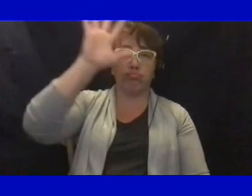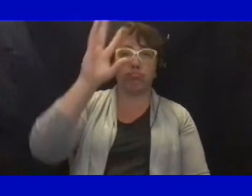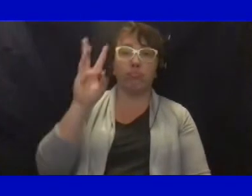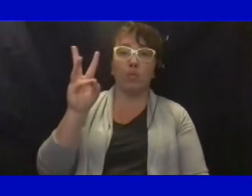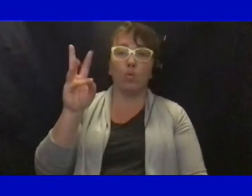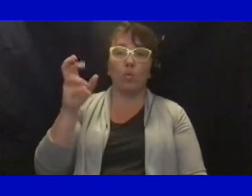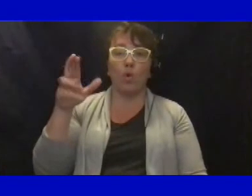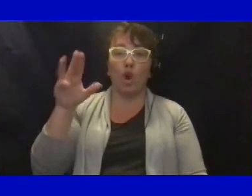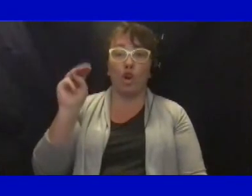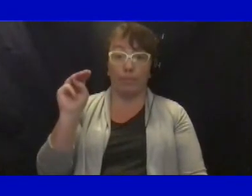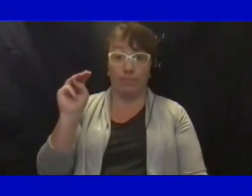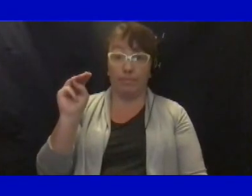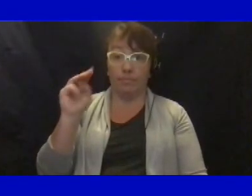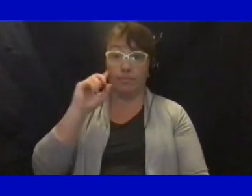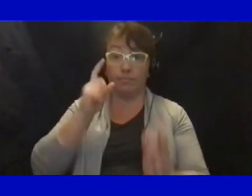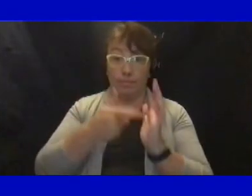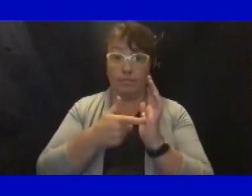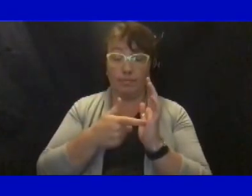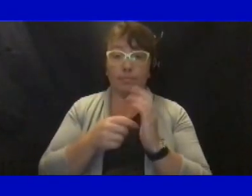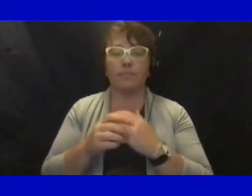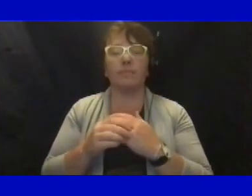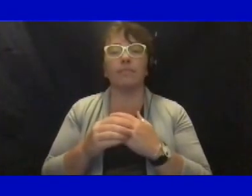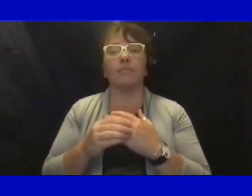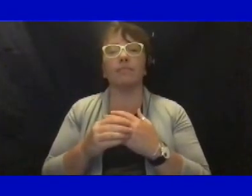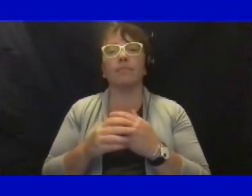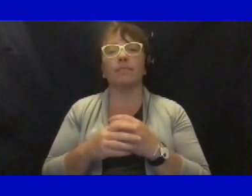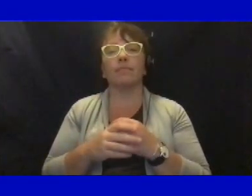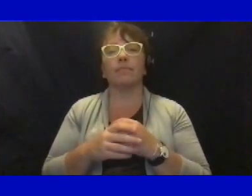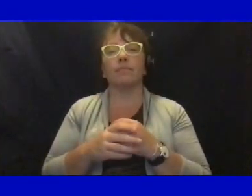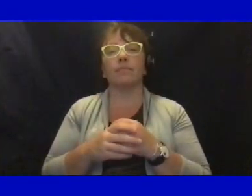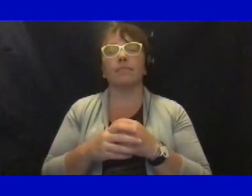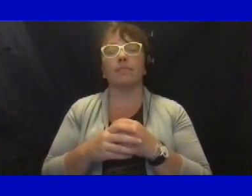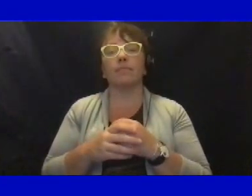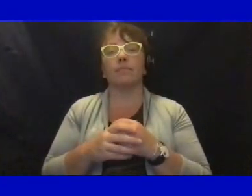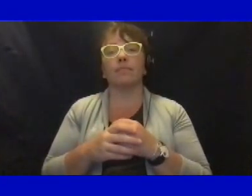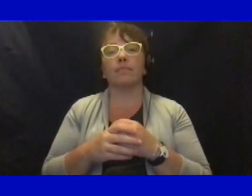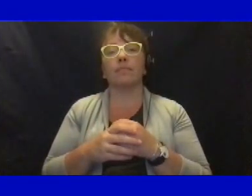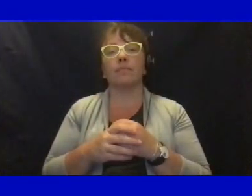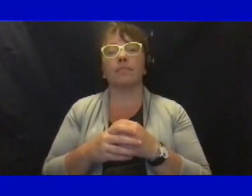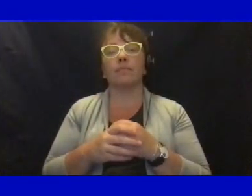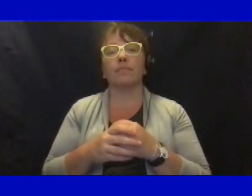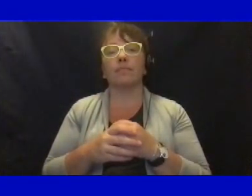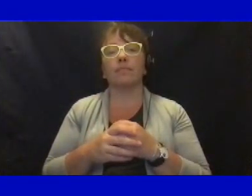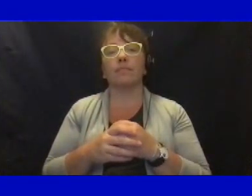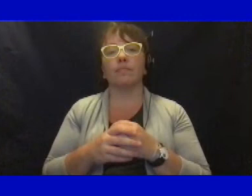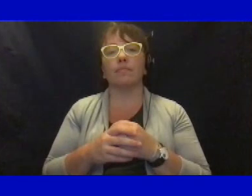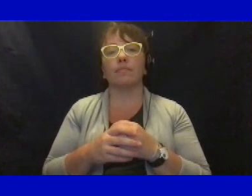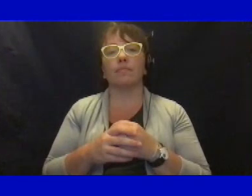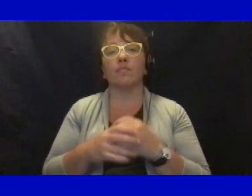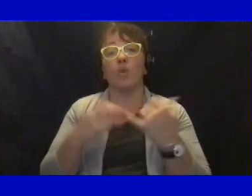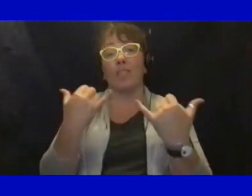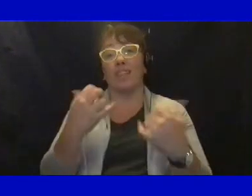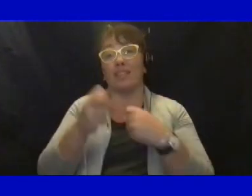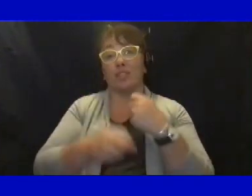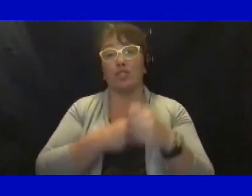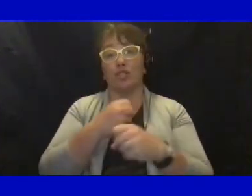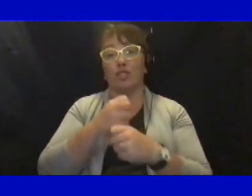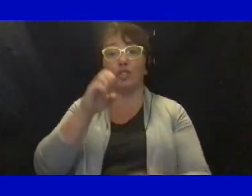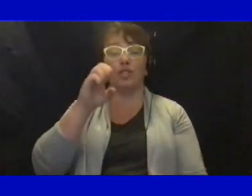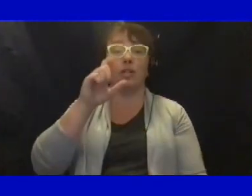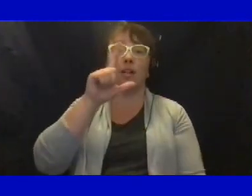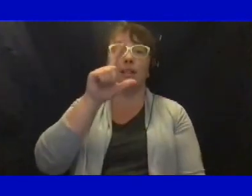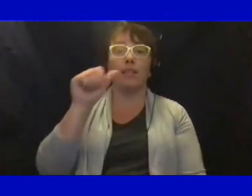a reflection of our overall weather pattern, a reflection of many things, including excessive heat in California.